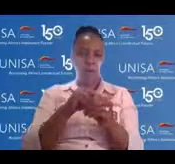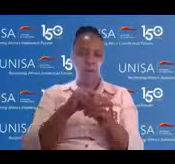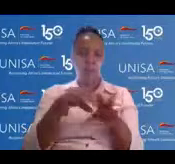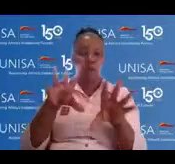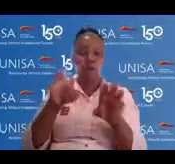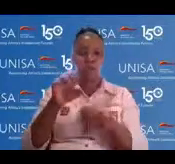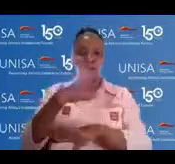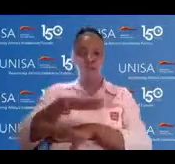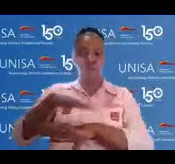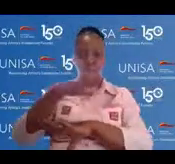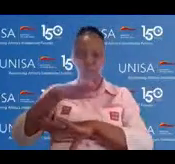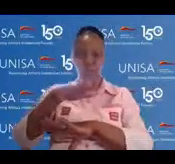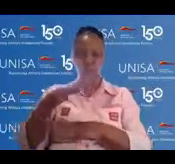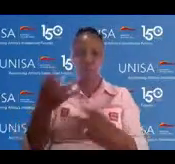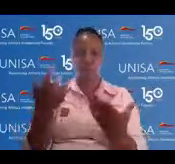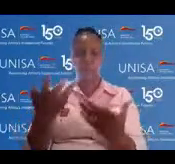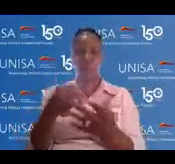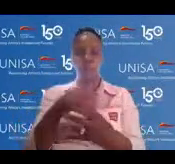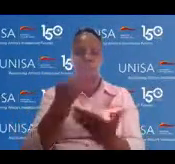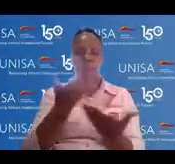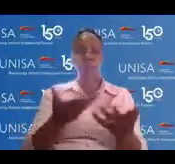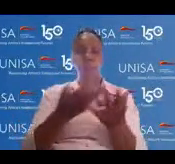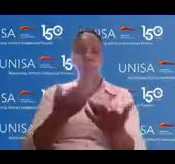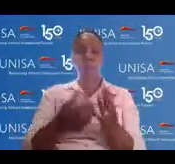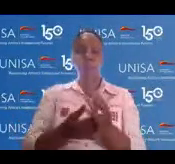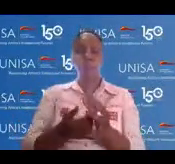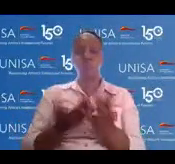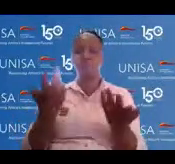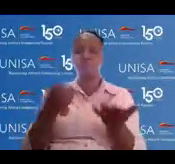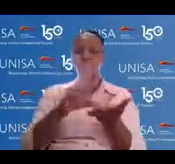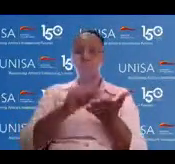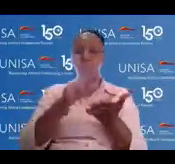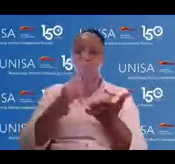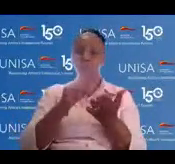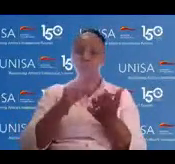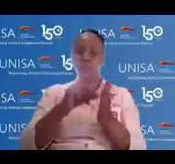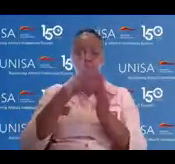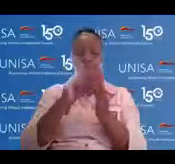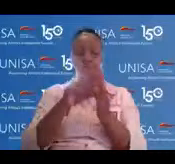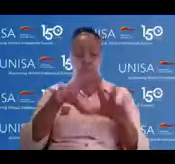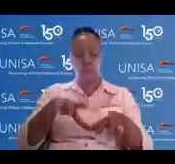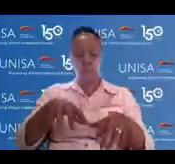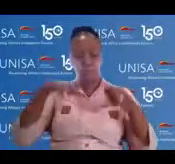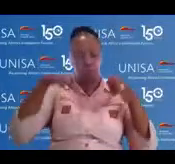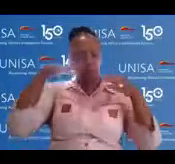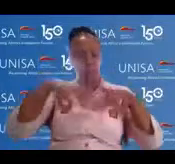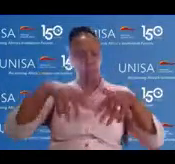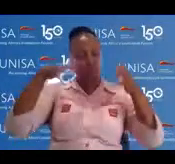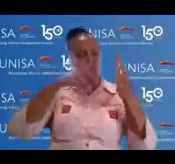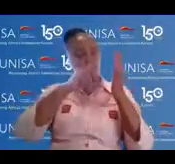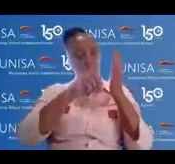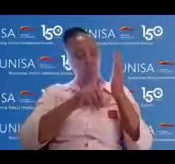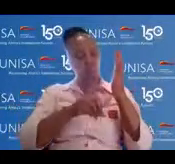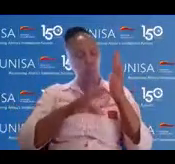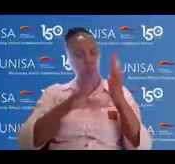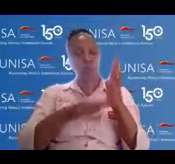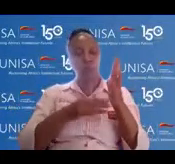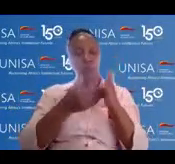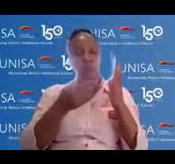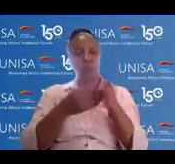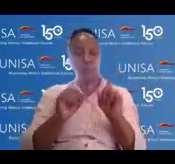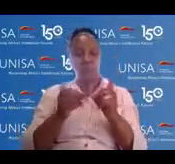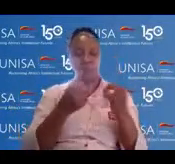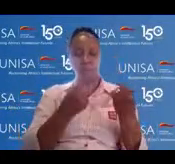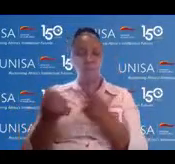where we downloaded our script, we can now scroll down. I'm just going to remove this one quickly. And we can scroll